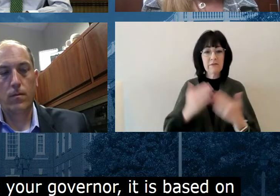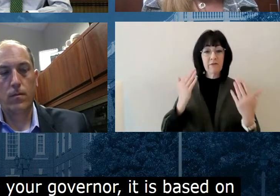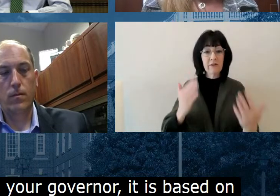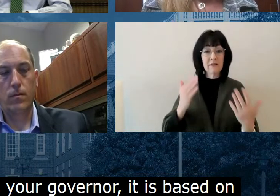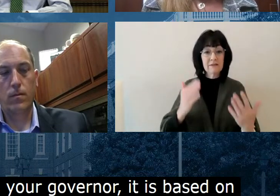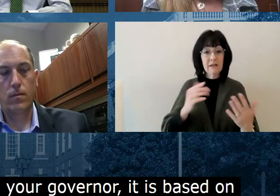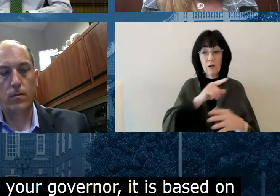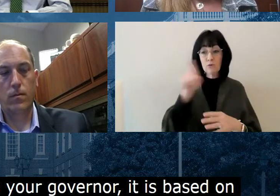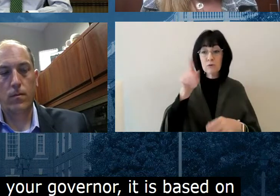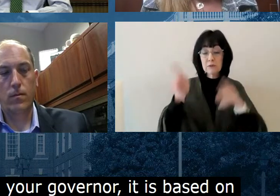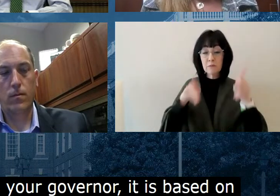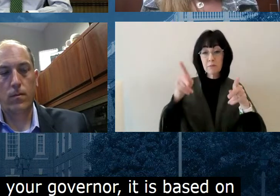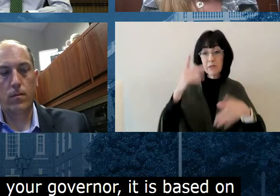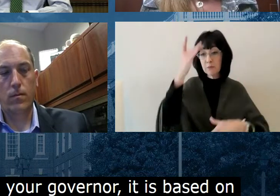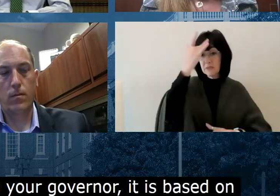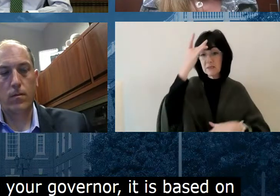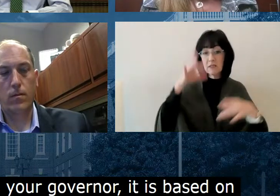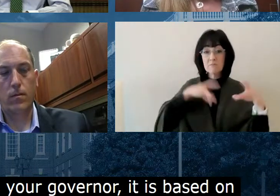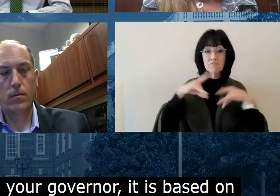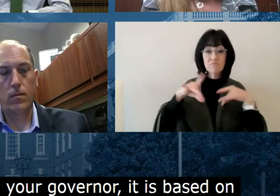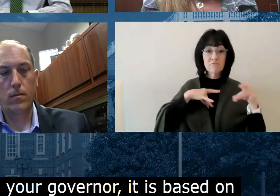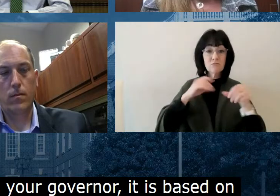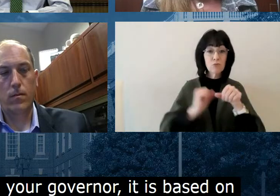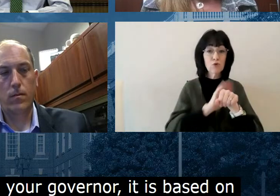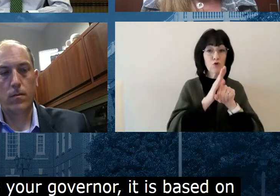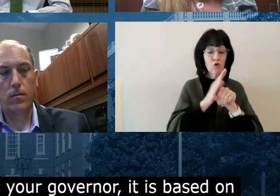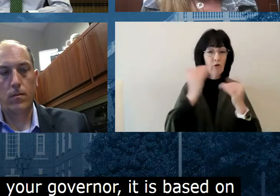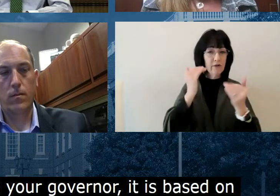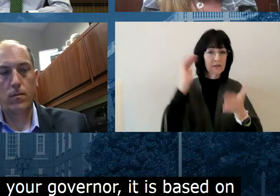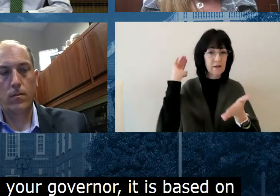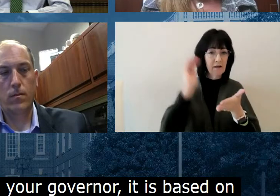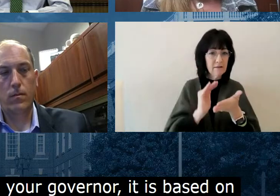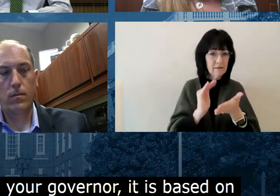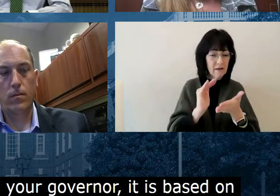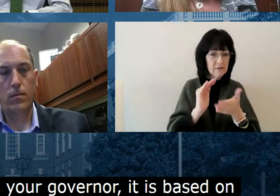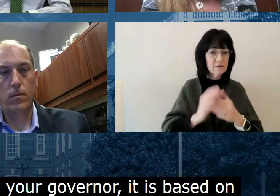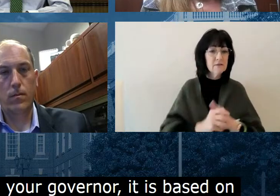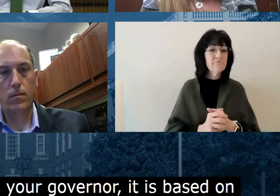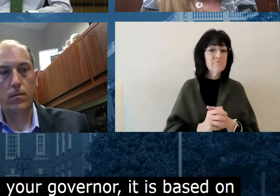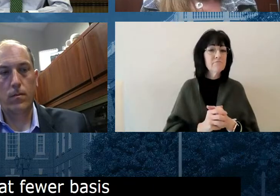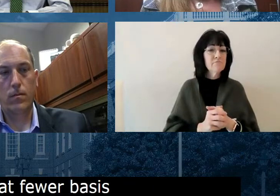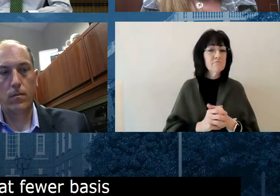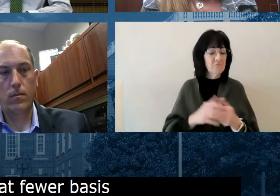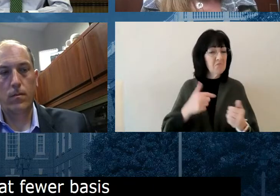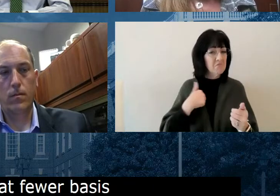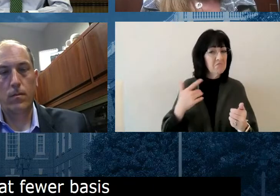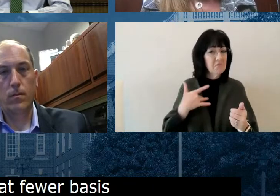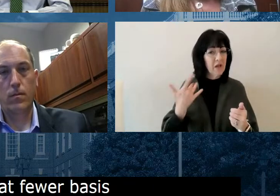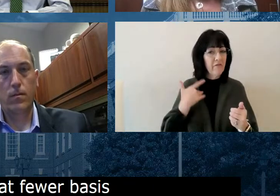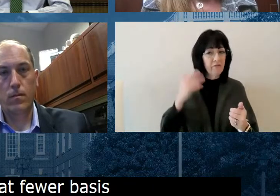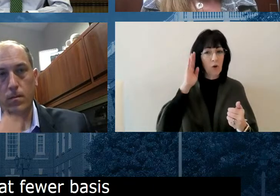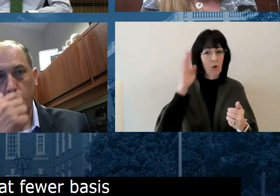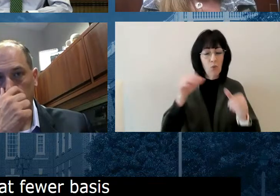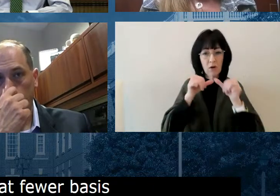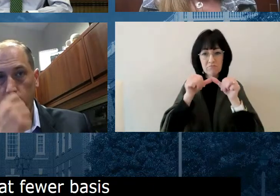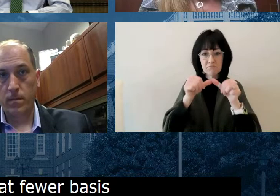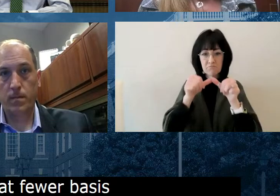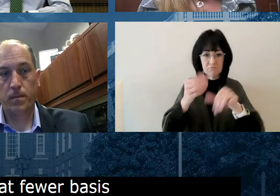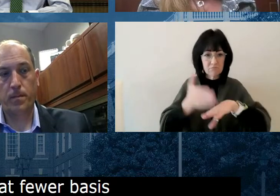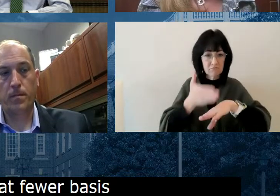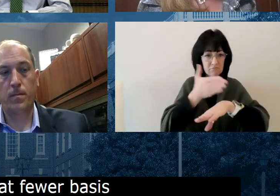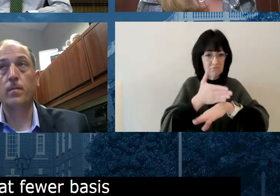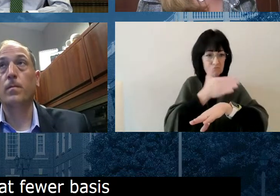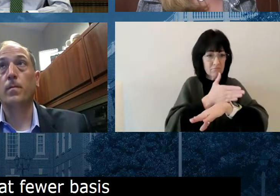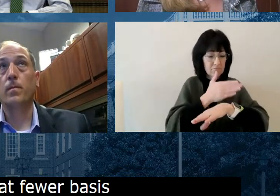over the last week, and the expectation that that will continue, in part because of